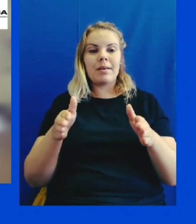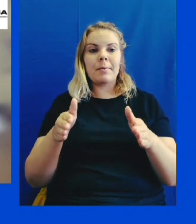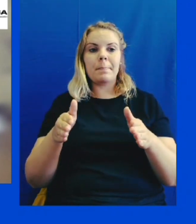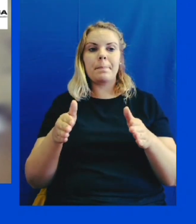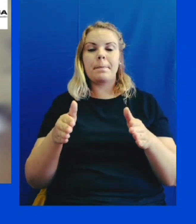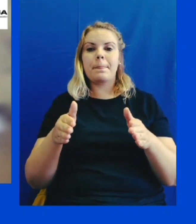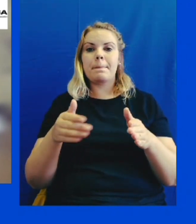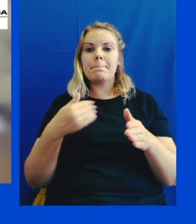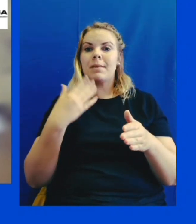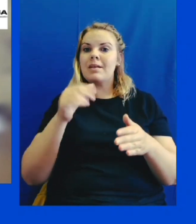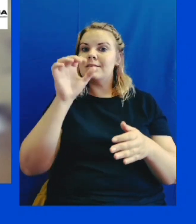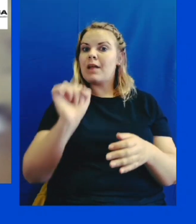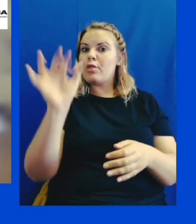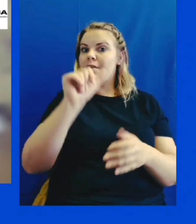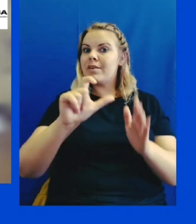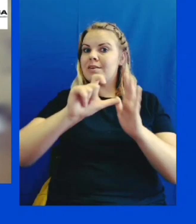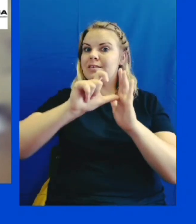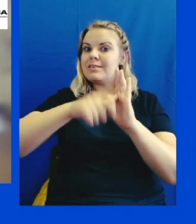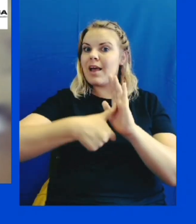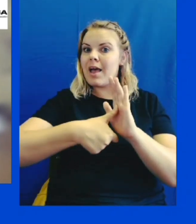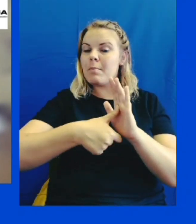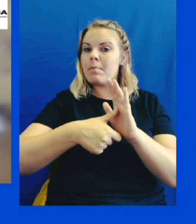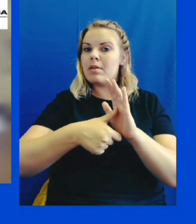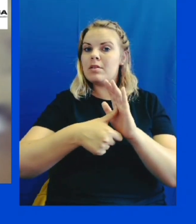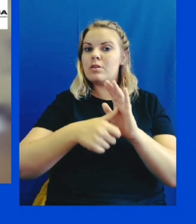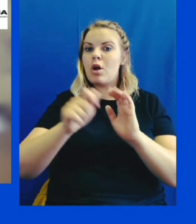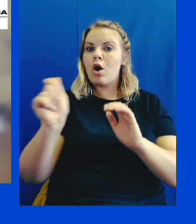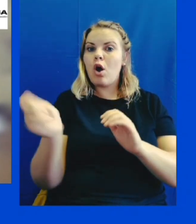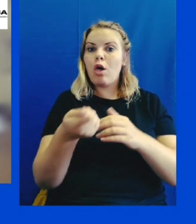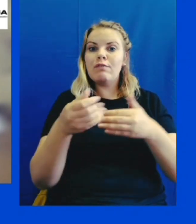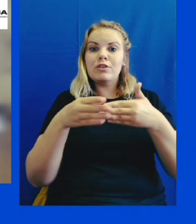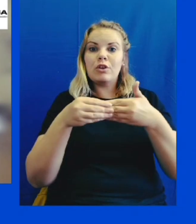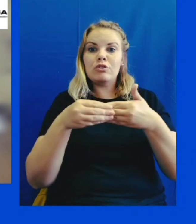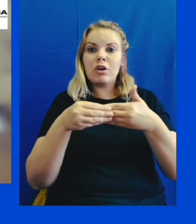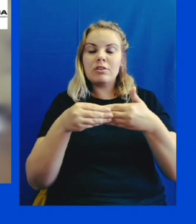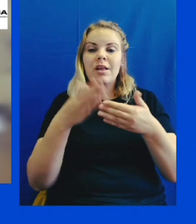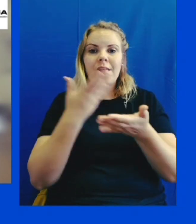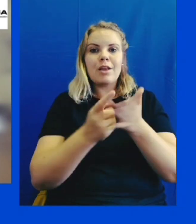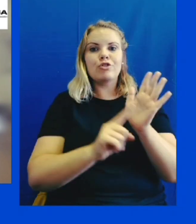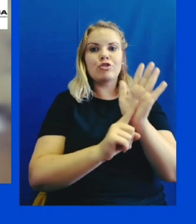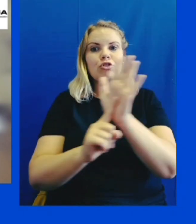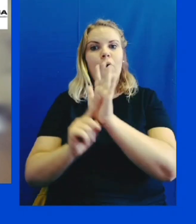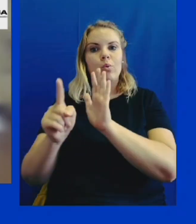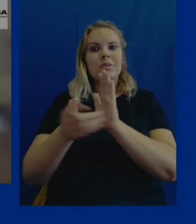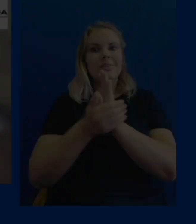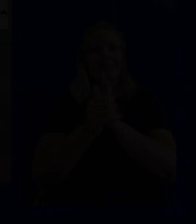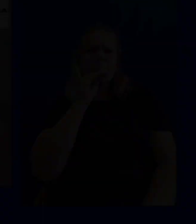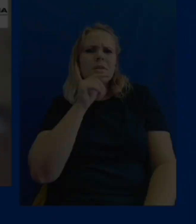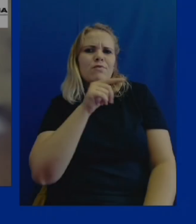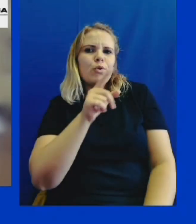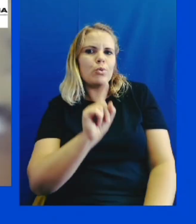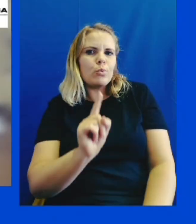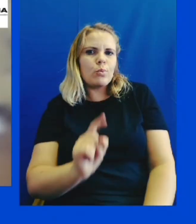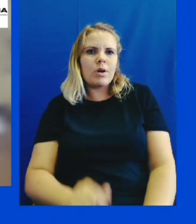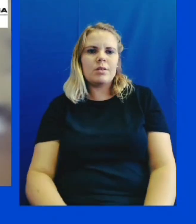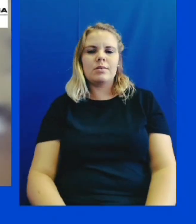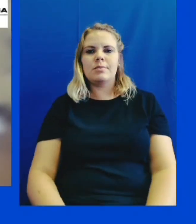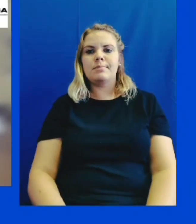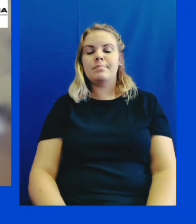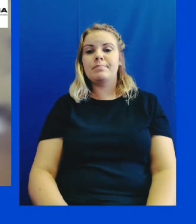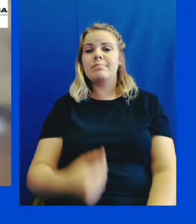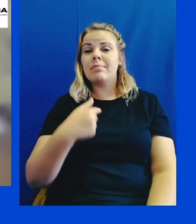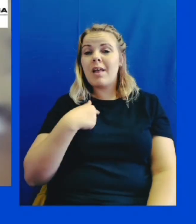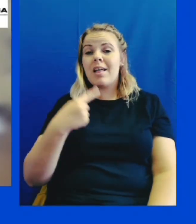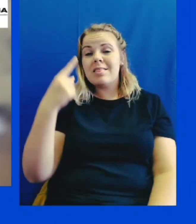the South African Disabled Golf Association members the opportunity to kind of showcase their skills? I think without